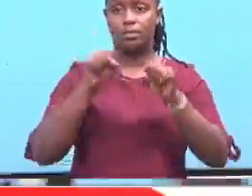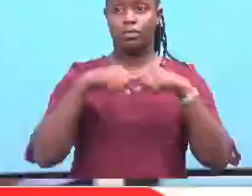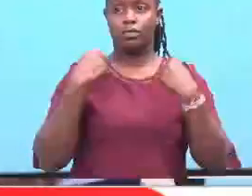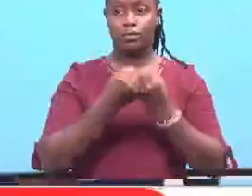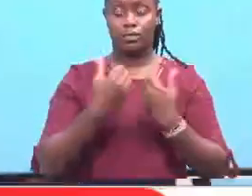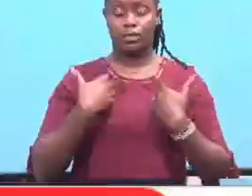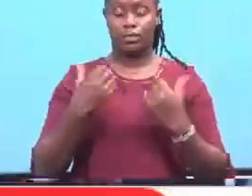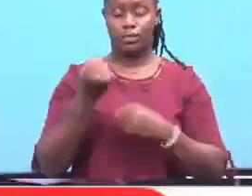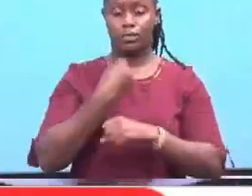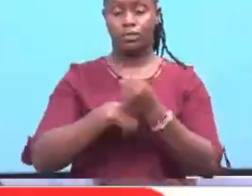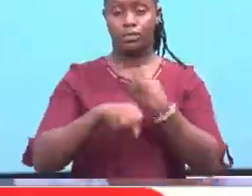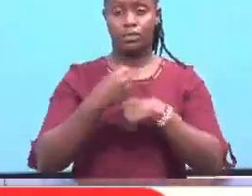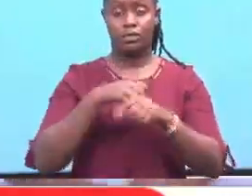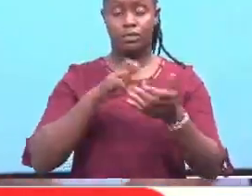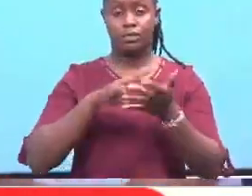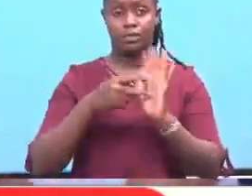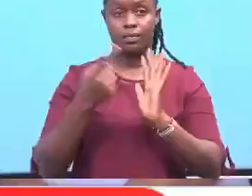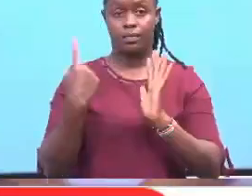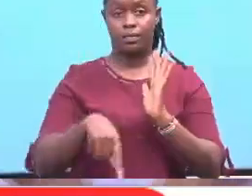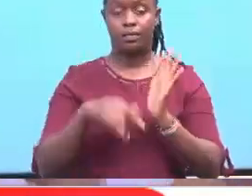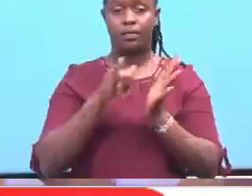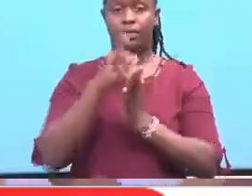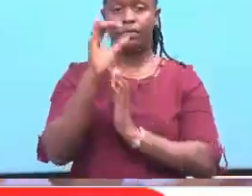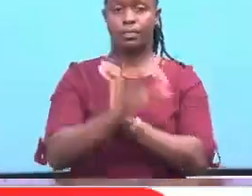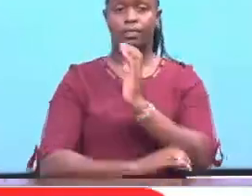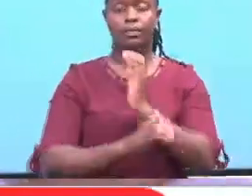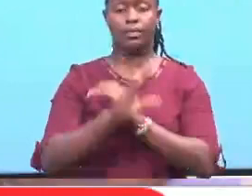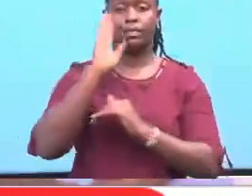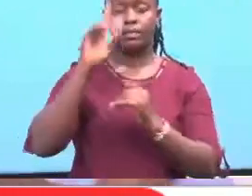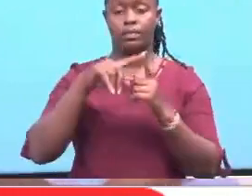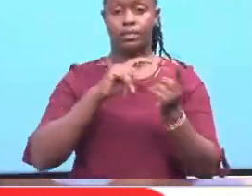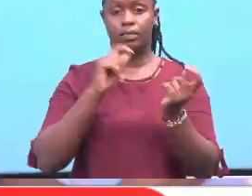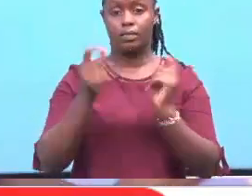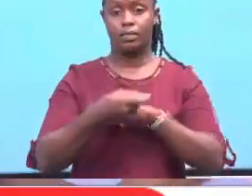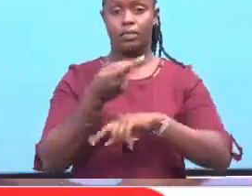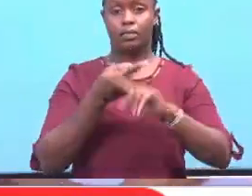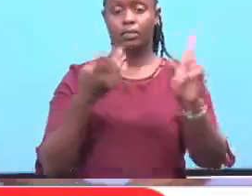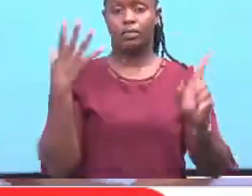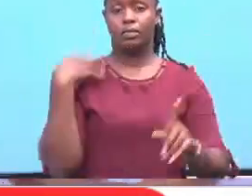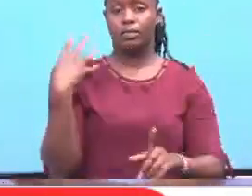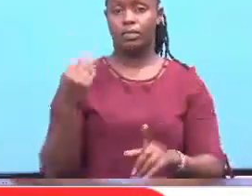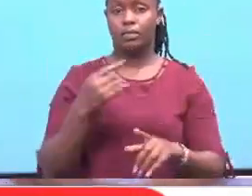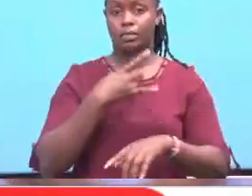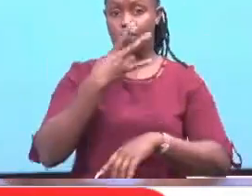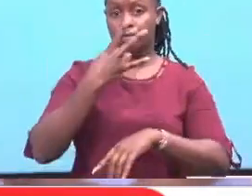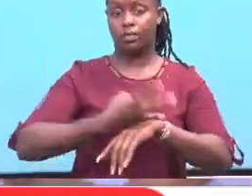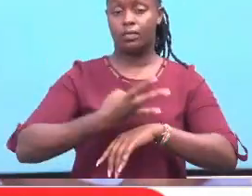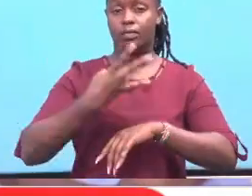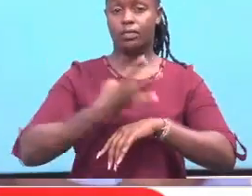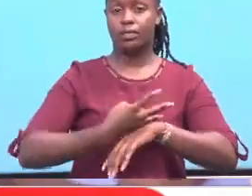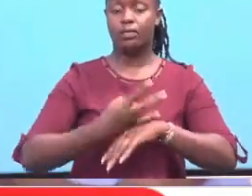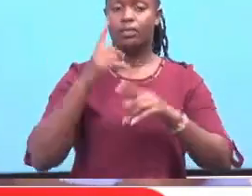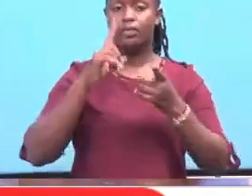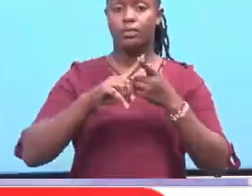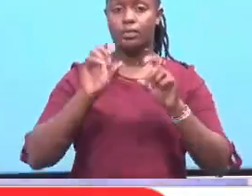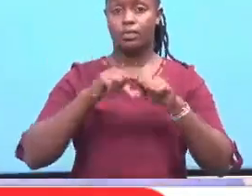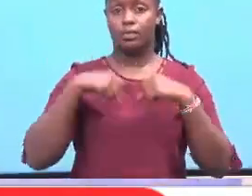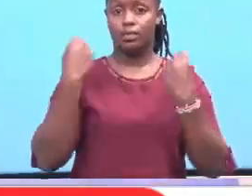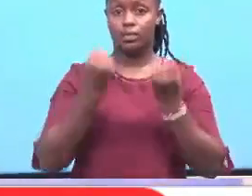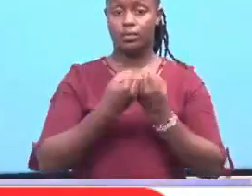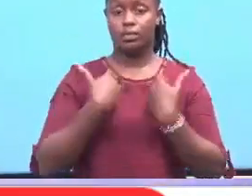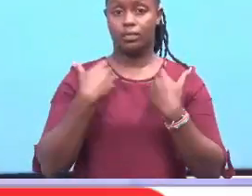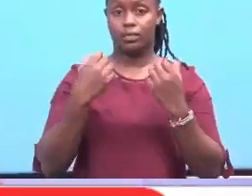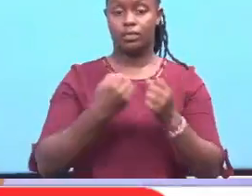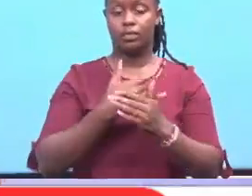Health Act means the country will transition from the current National Health Insurance Fund, NHIF, to the Social Health Insurance